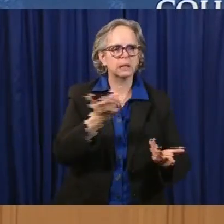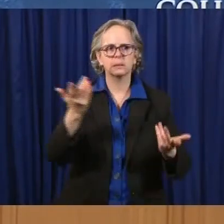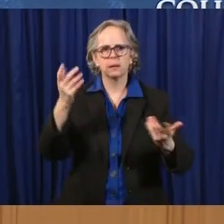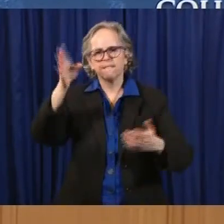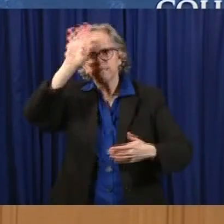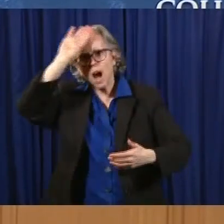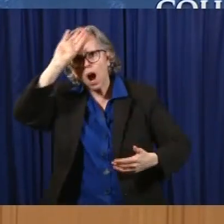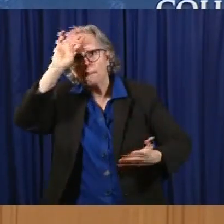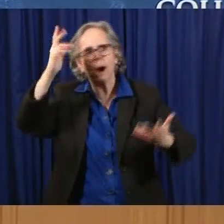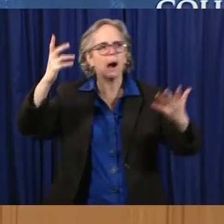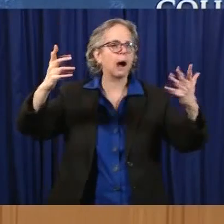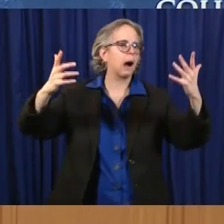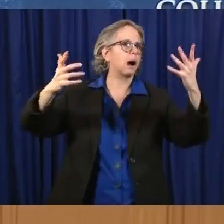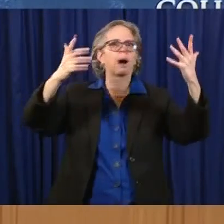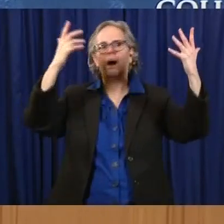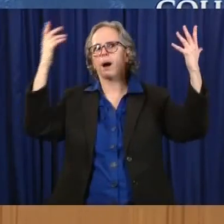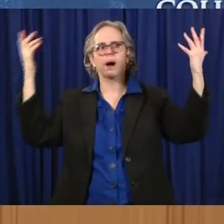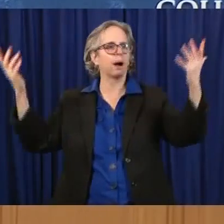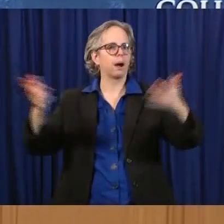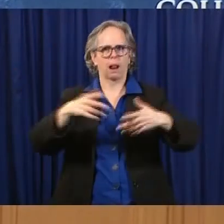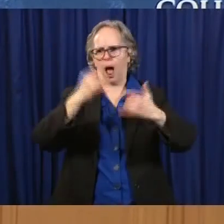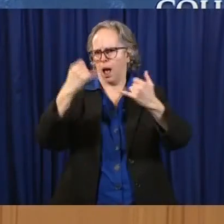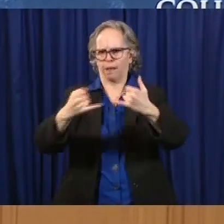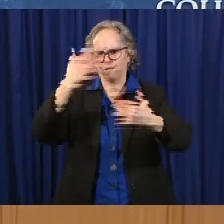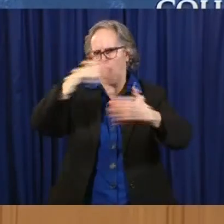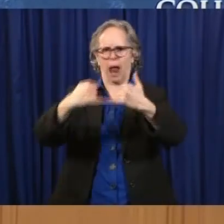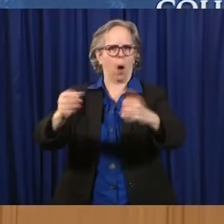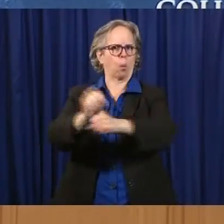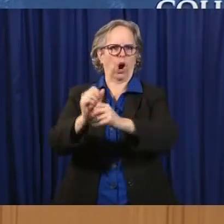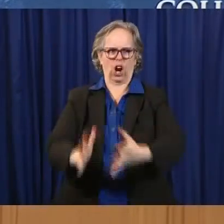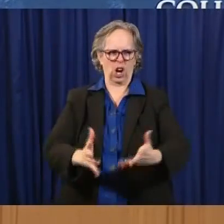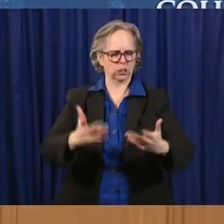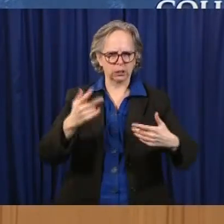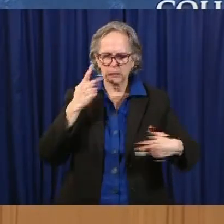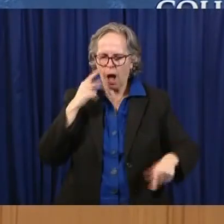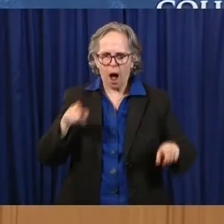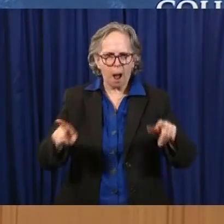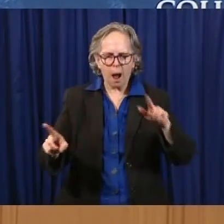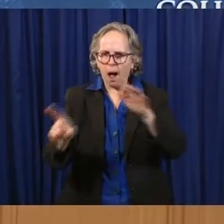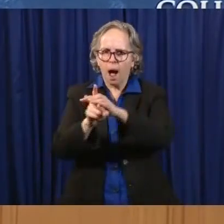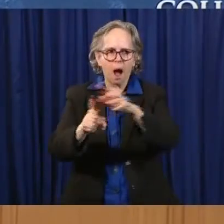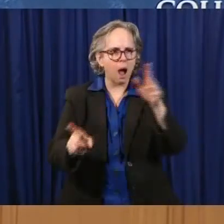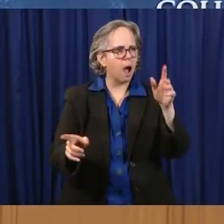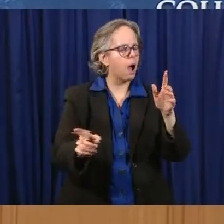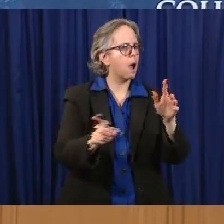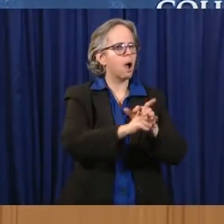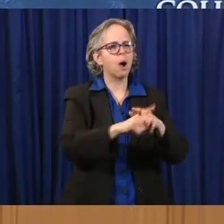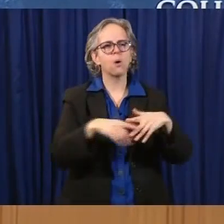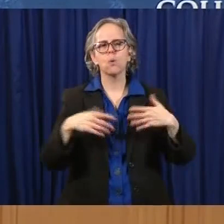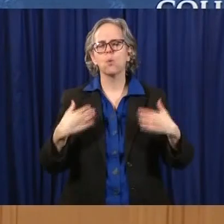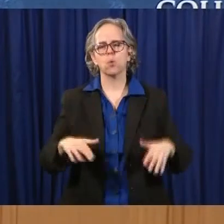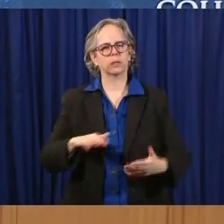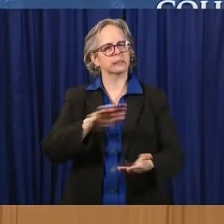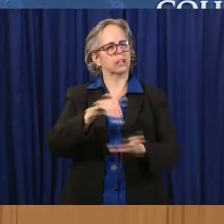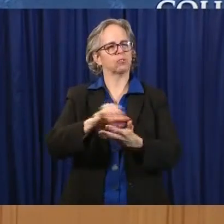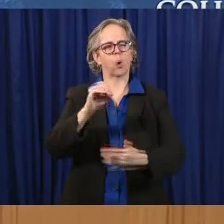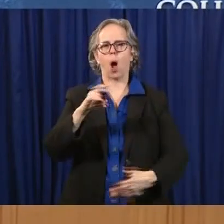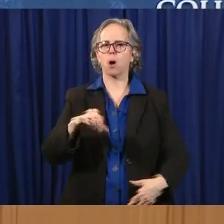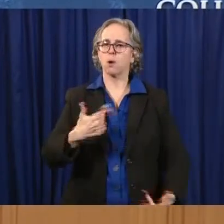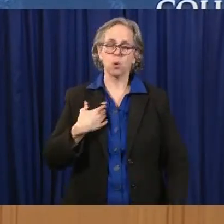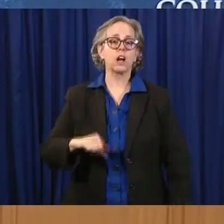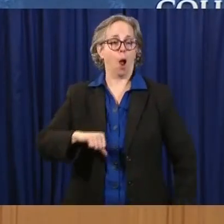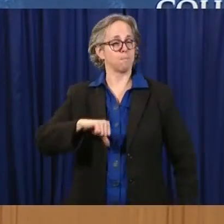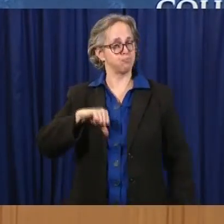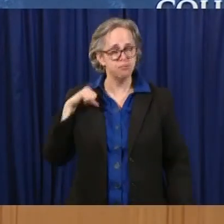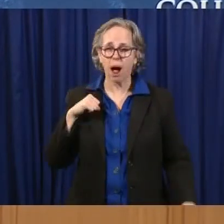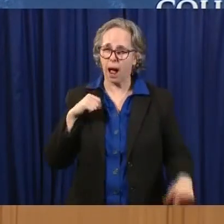firefighters. So we're really, really proud of the way that Central Ohioans, Buckeyes across the state,